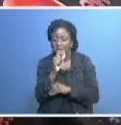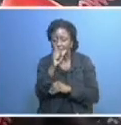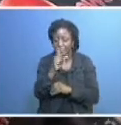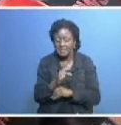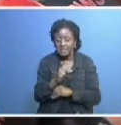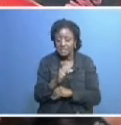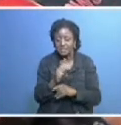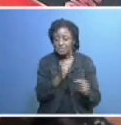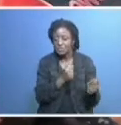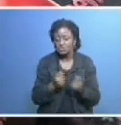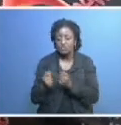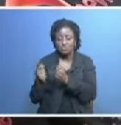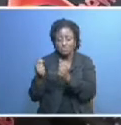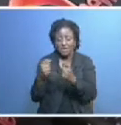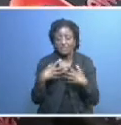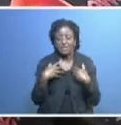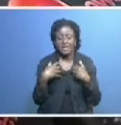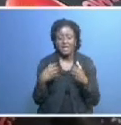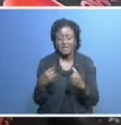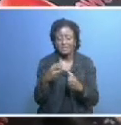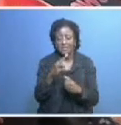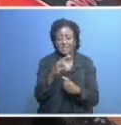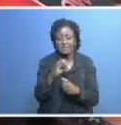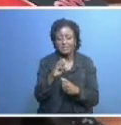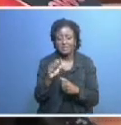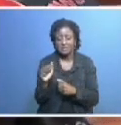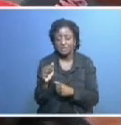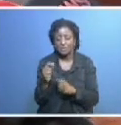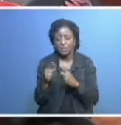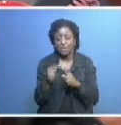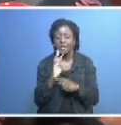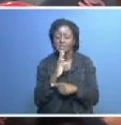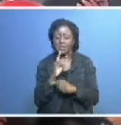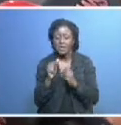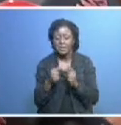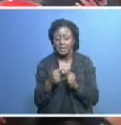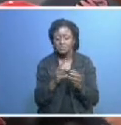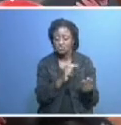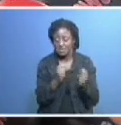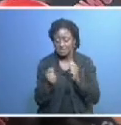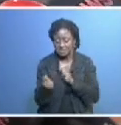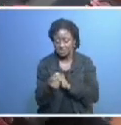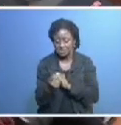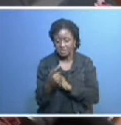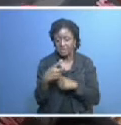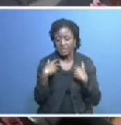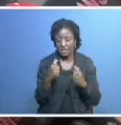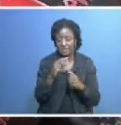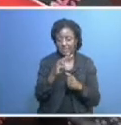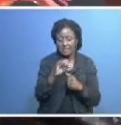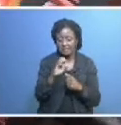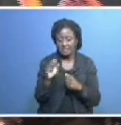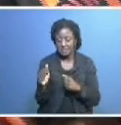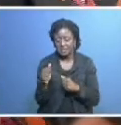term. So when I foreshadowed transitioning the travel health visa, I'm suggesting that if